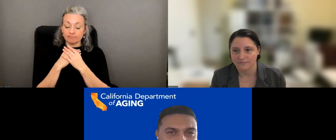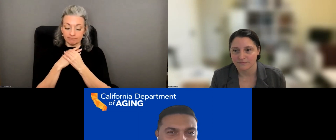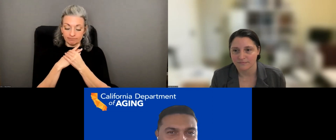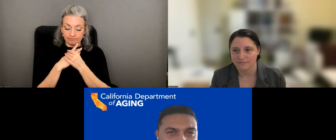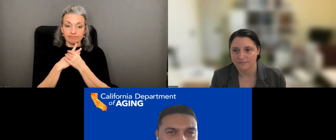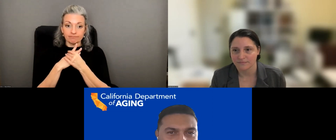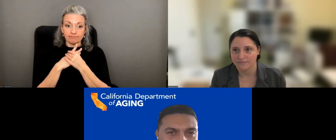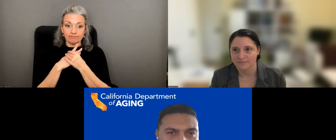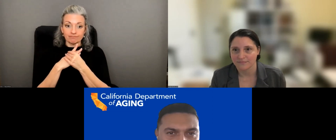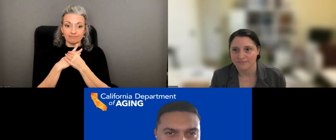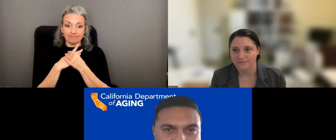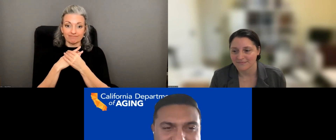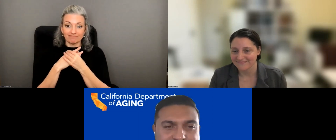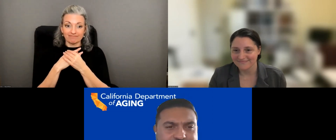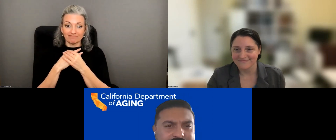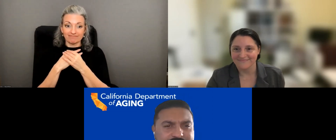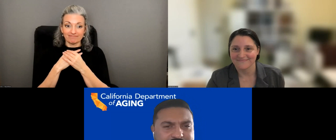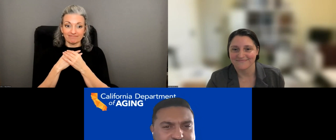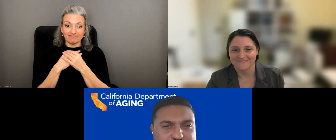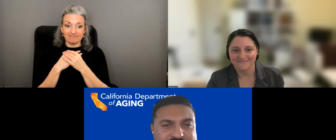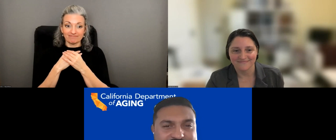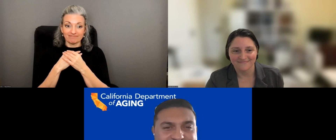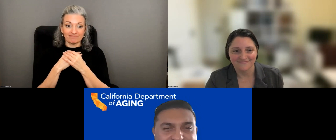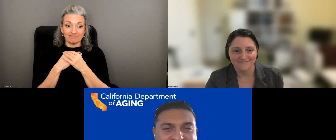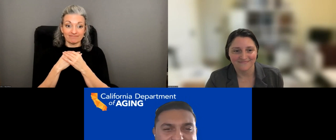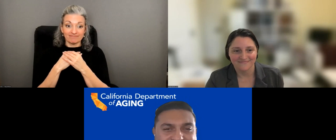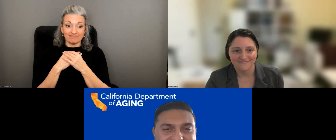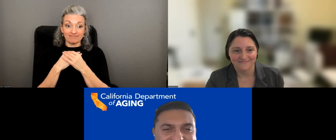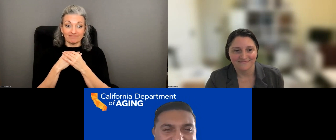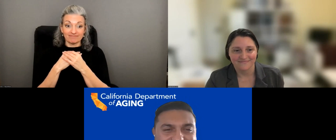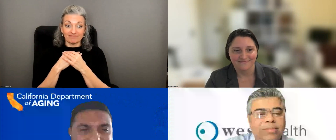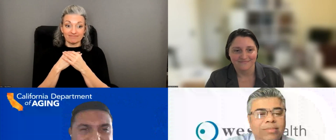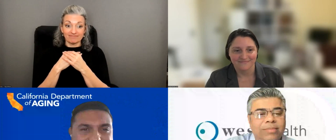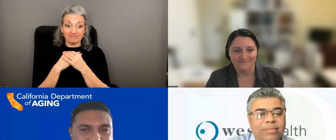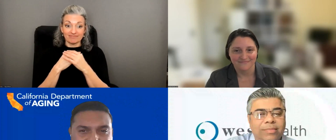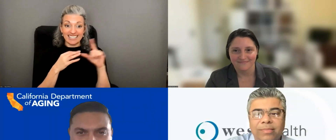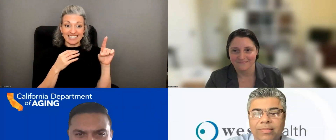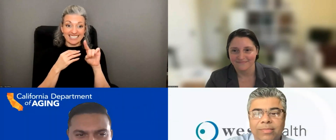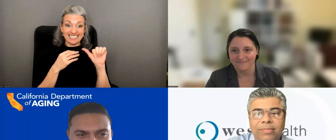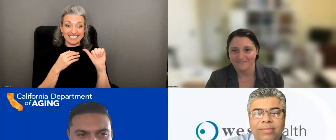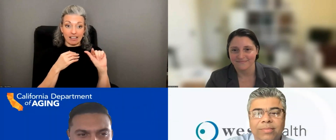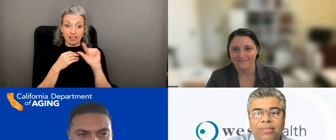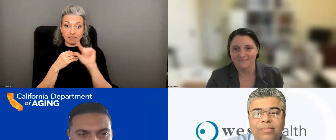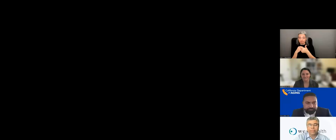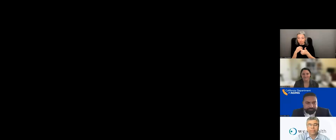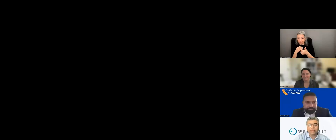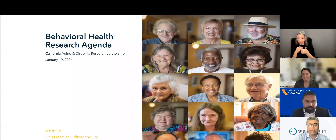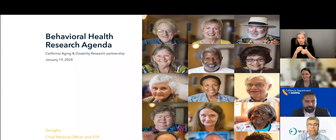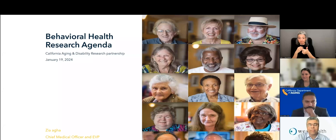Okay, I'm not seeing any hands, so I'll hand it over to Zia, and then if we could pull the slides back up, please. Thanks, Zia.